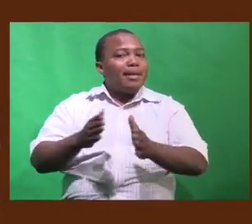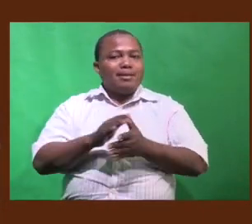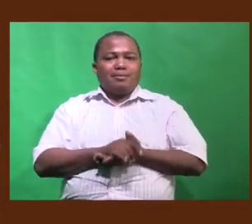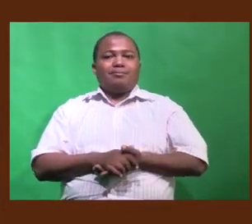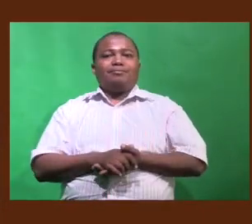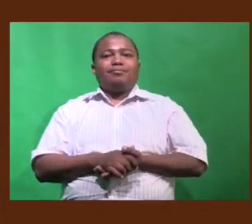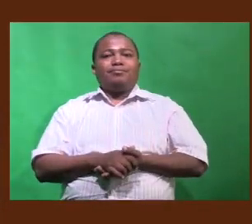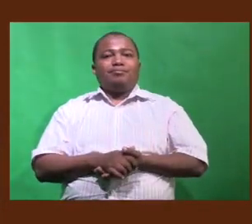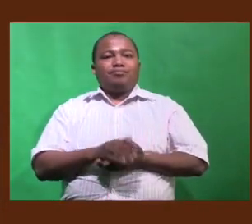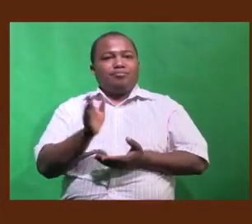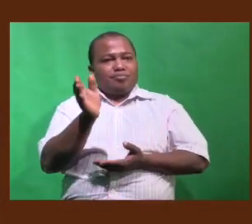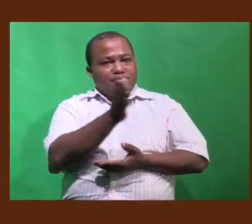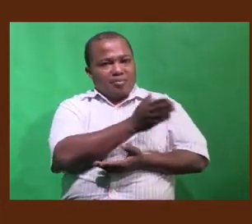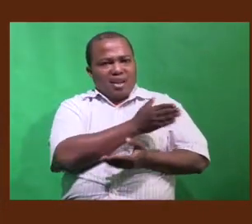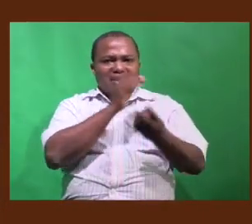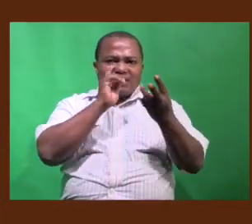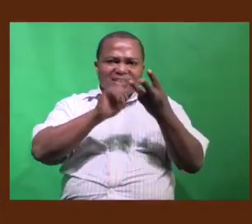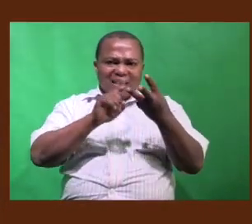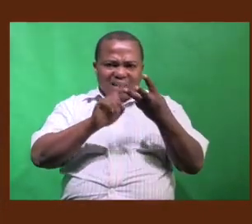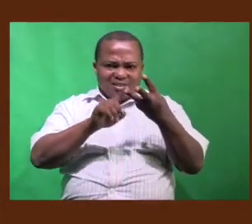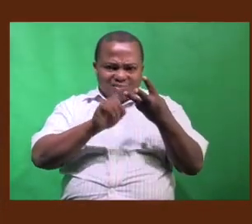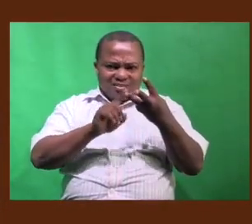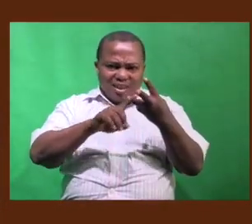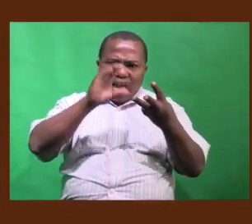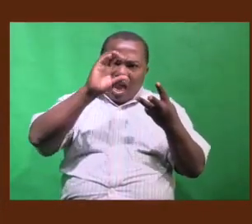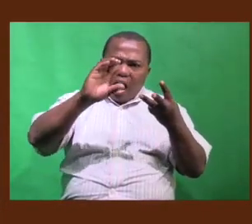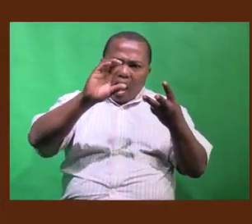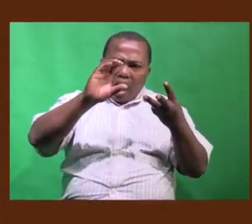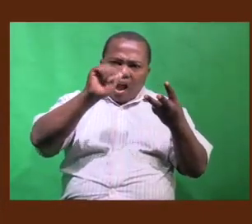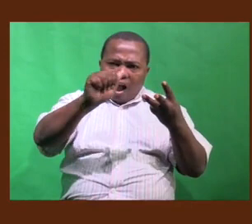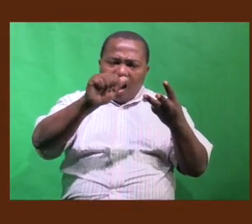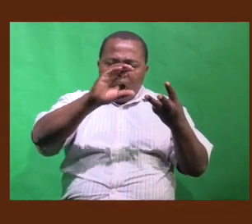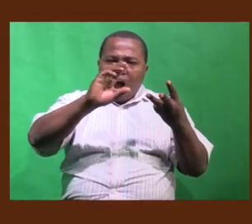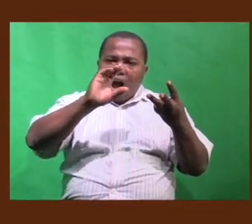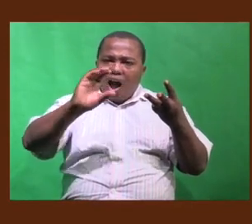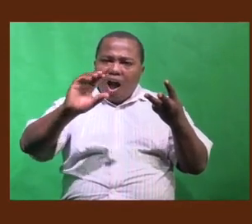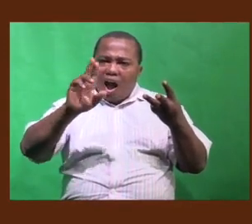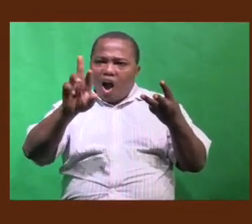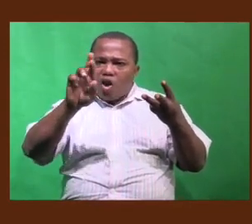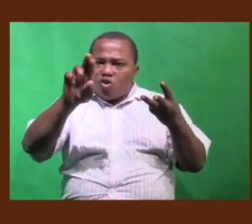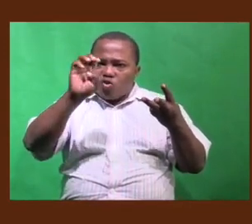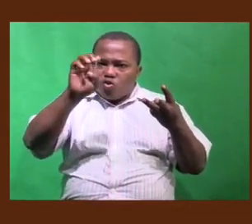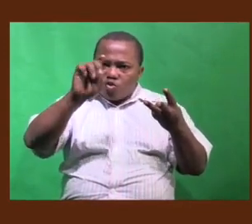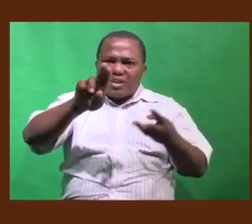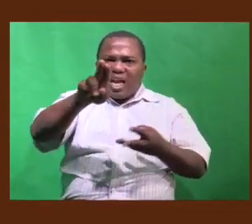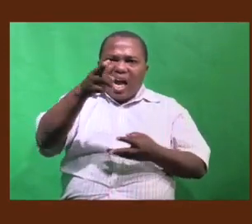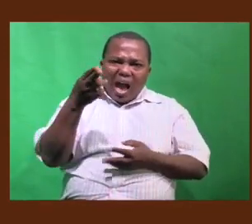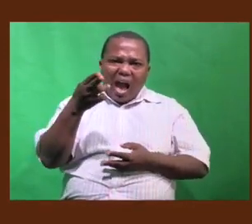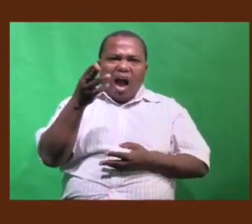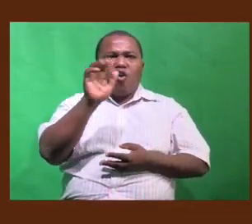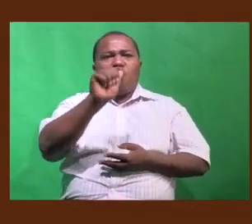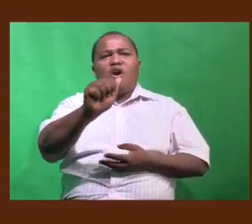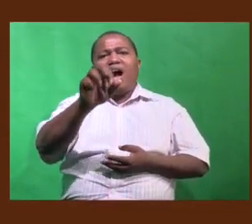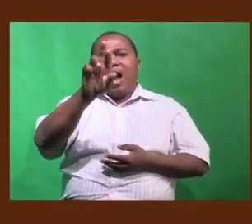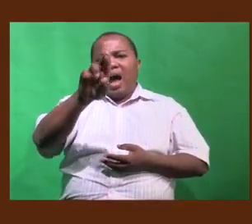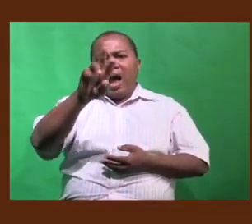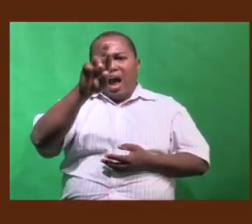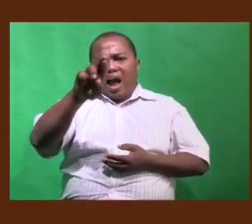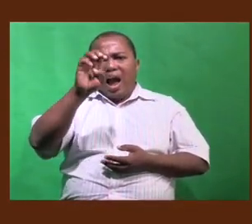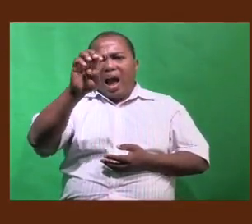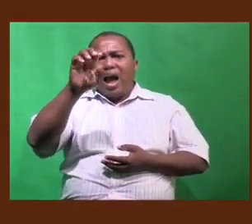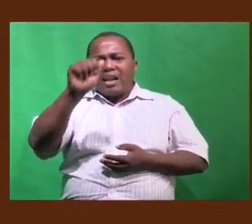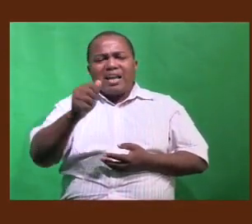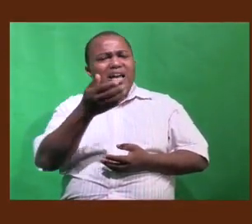Third, accrued or arrear or expired or used income. This is the income which the